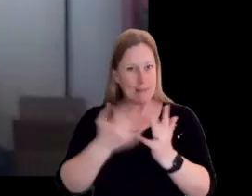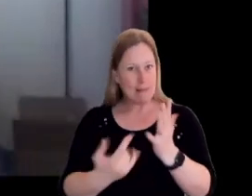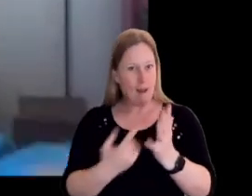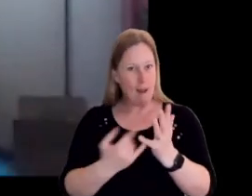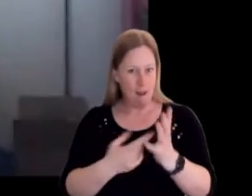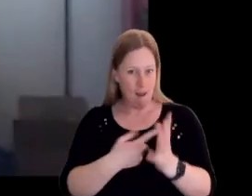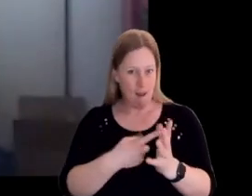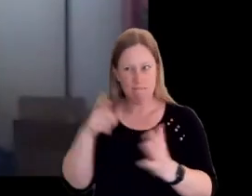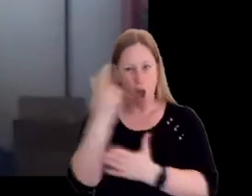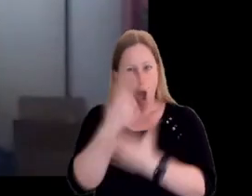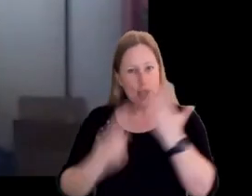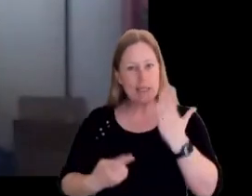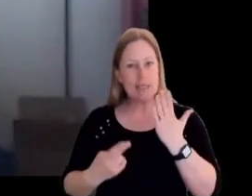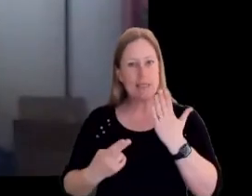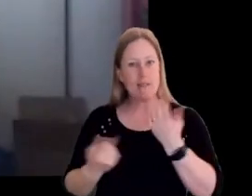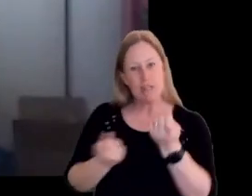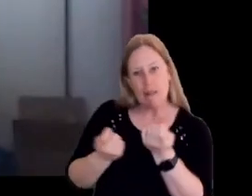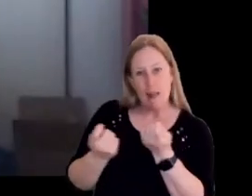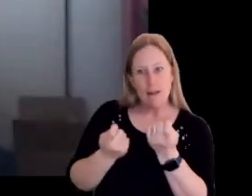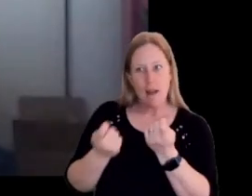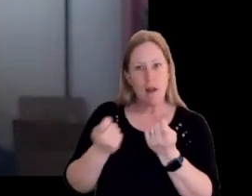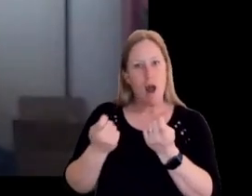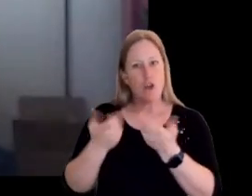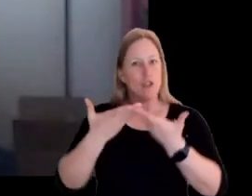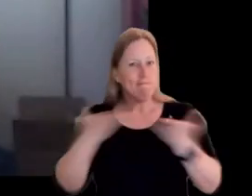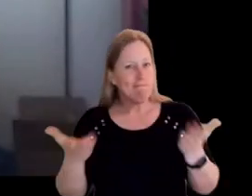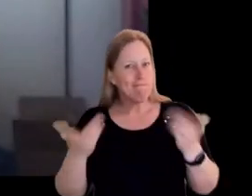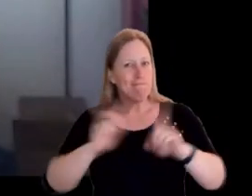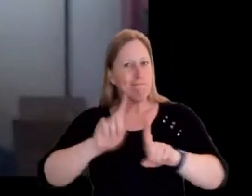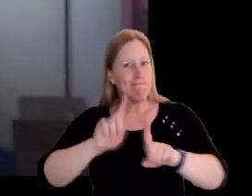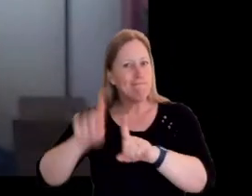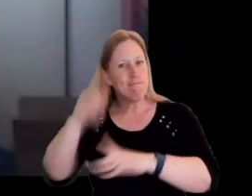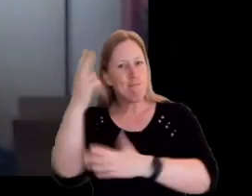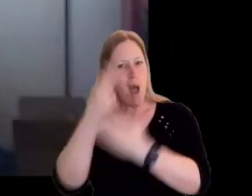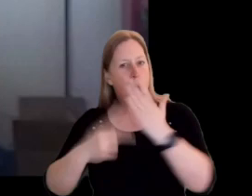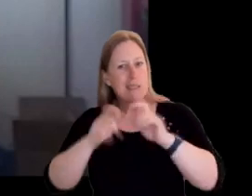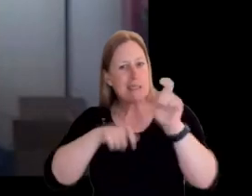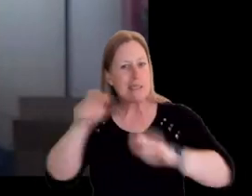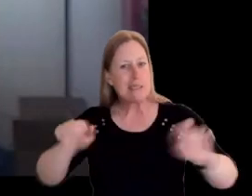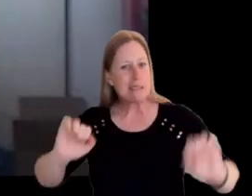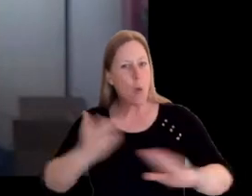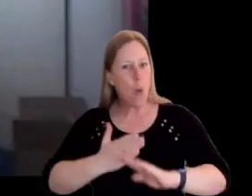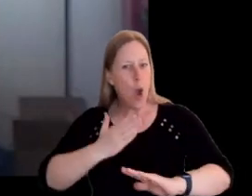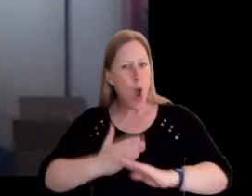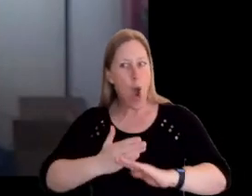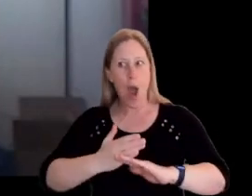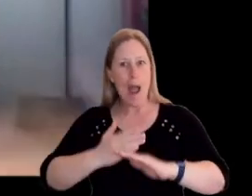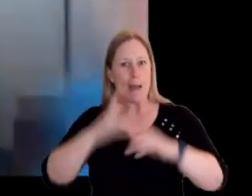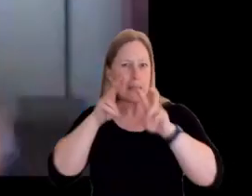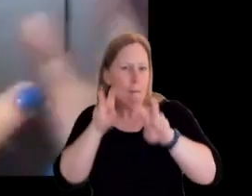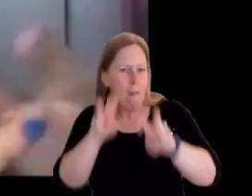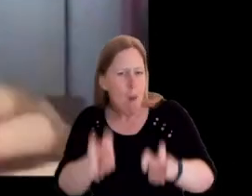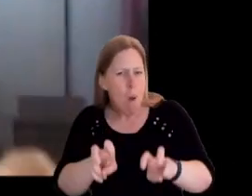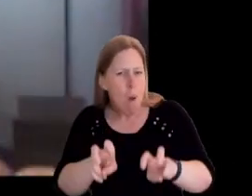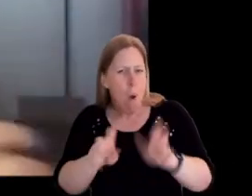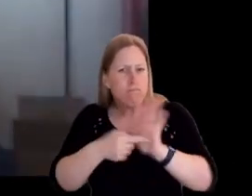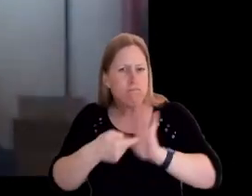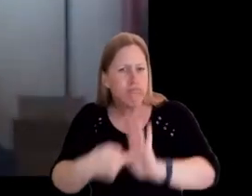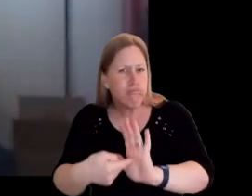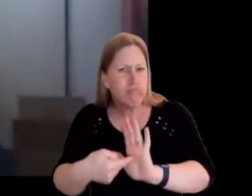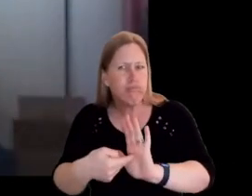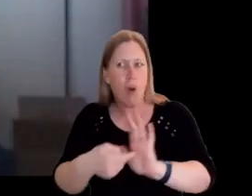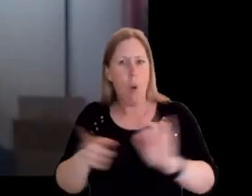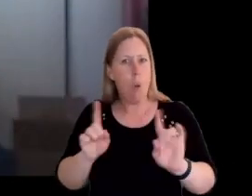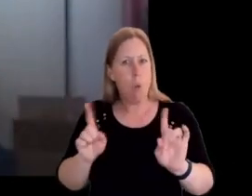is a practicing artist and facilitator. She brings to the exhibition a collective of artists exploring and visually representing what it's